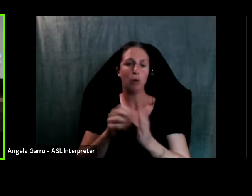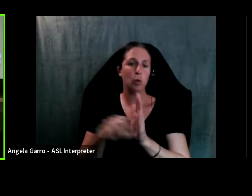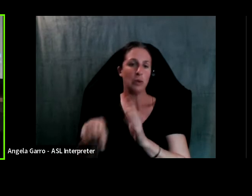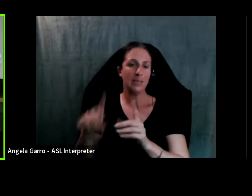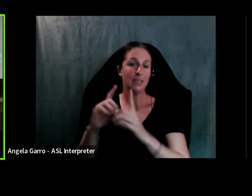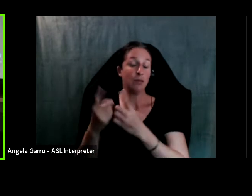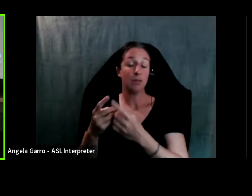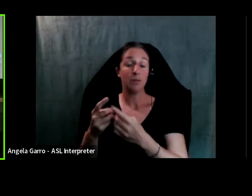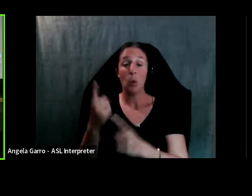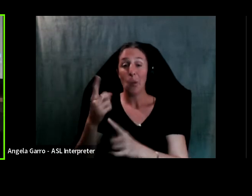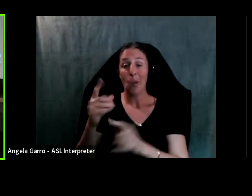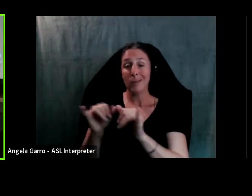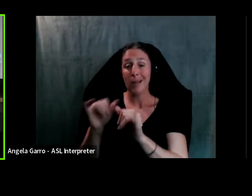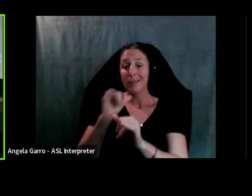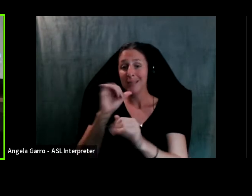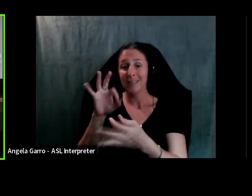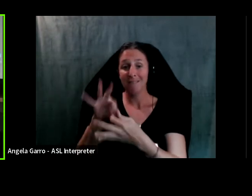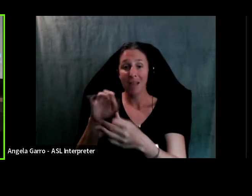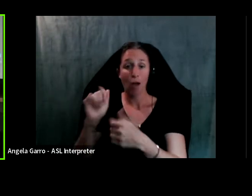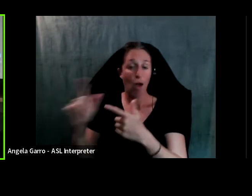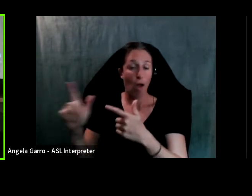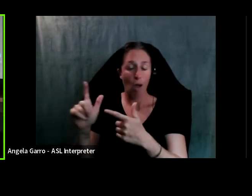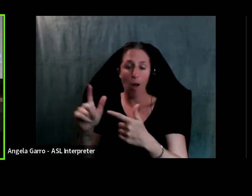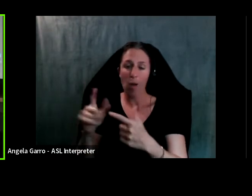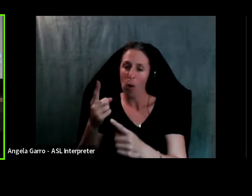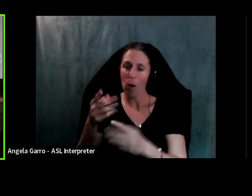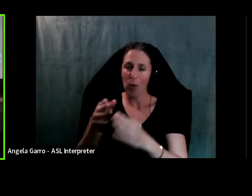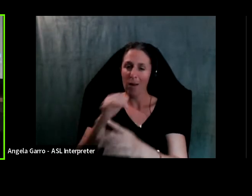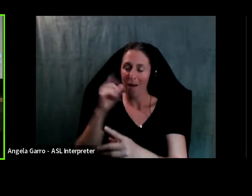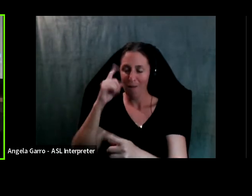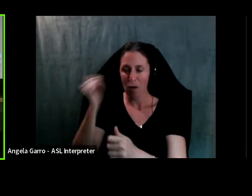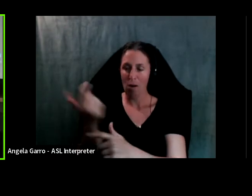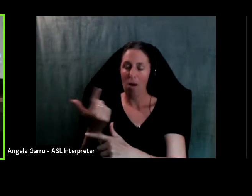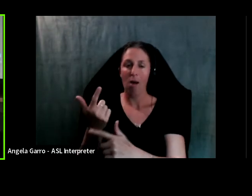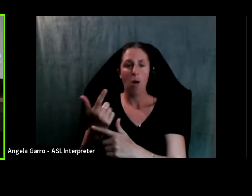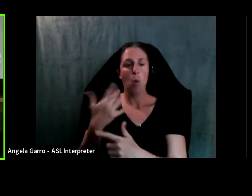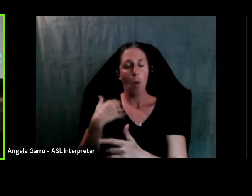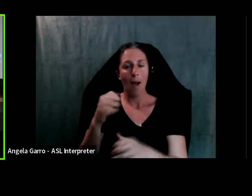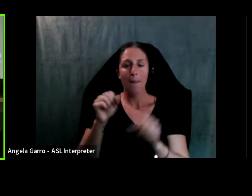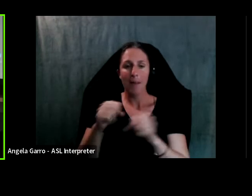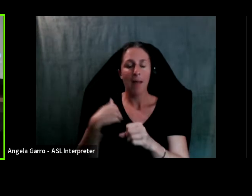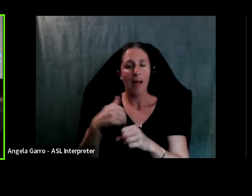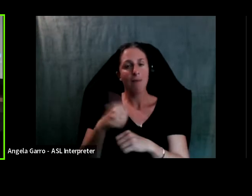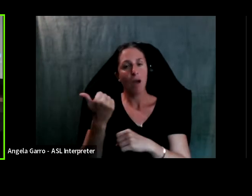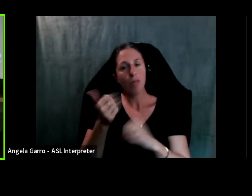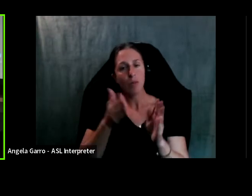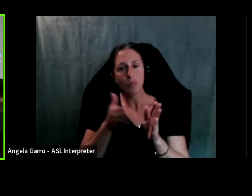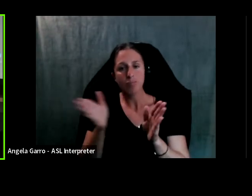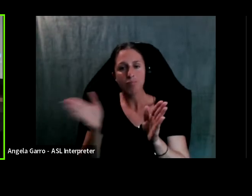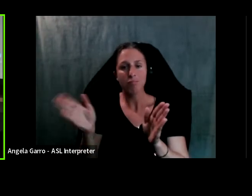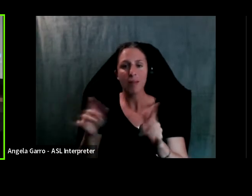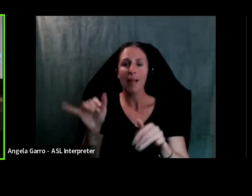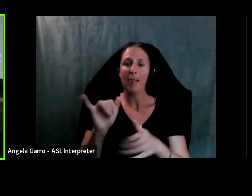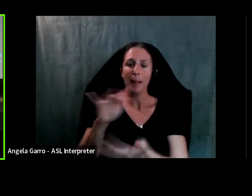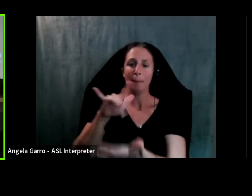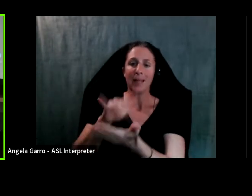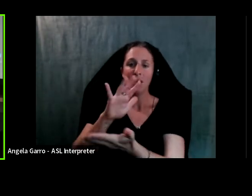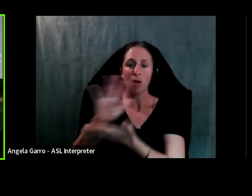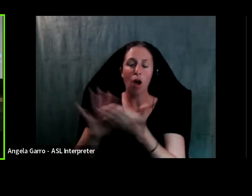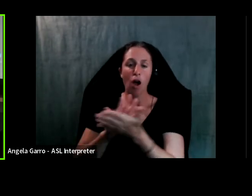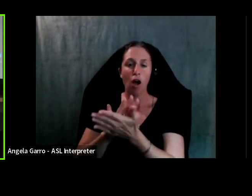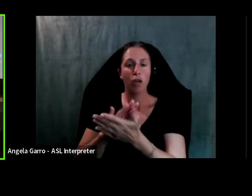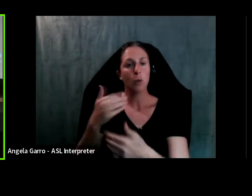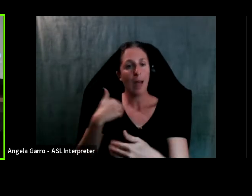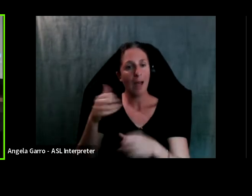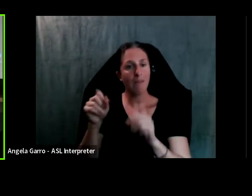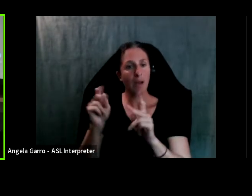size doesn't fit all. And that's what we want to do, is we want to be able to have alternatives like middle college so that we have opportunities and for our students, and